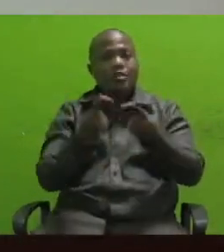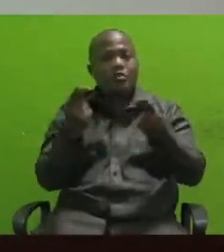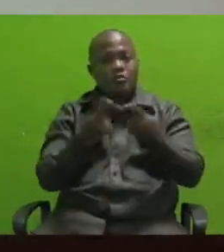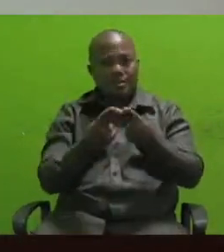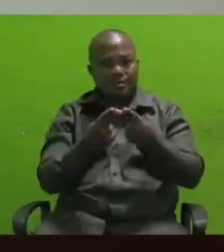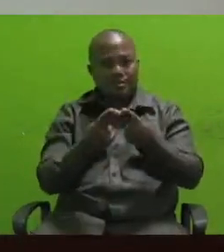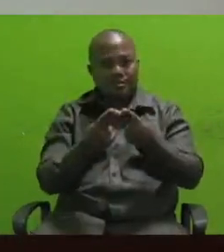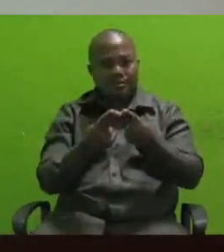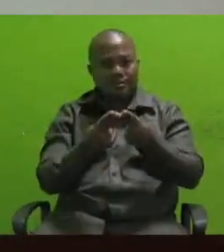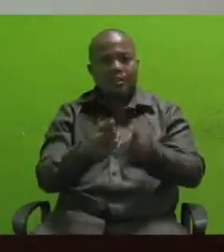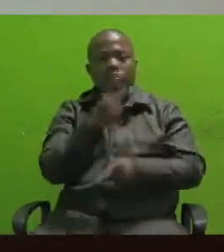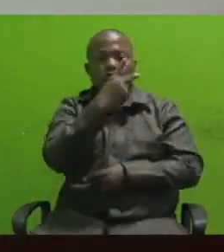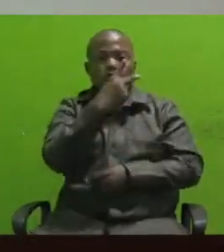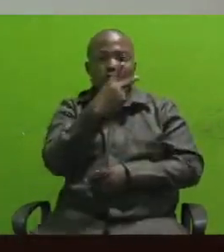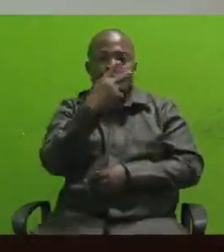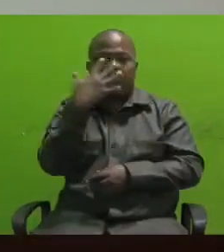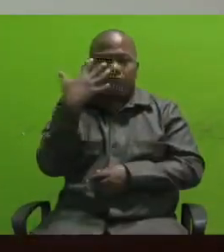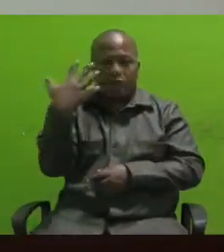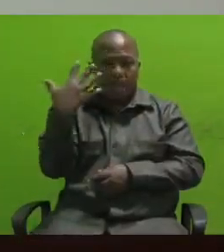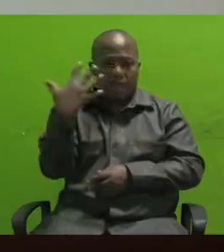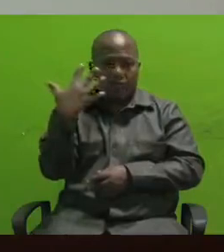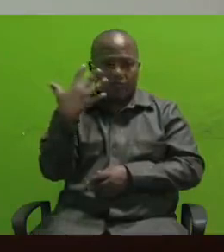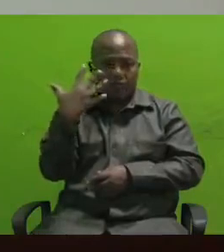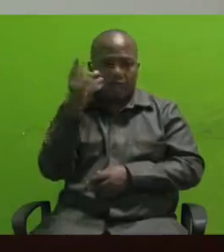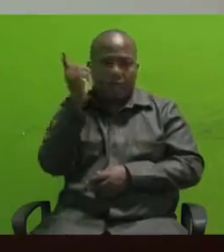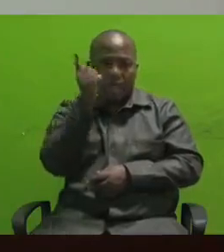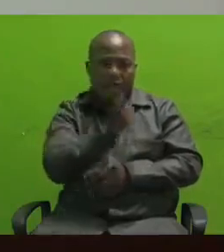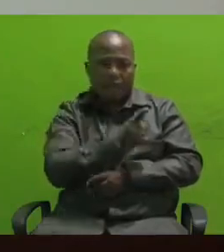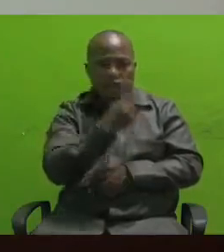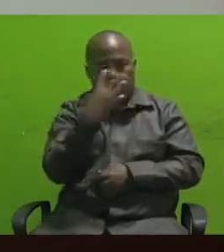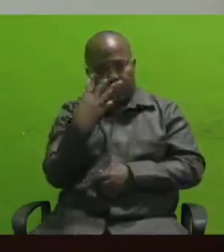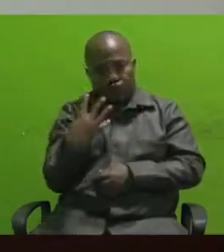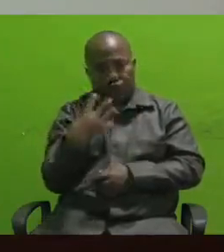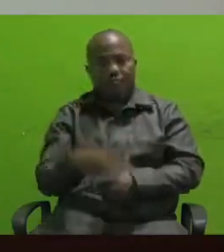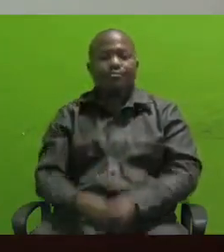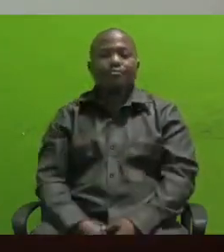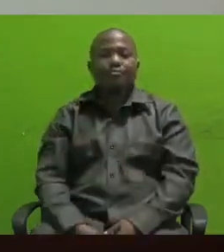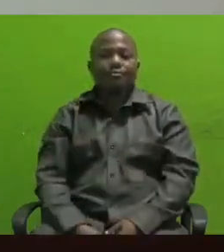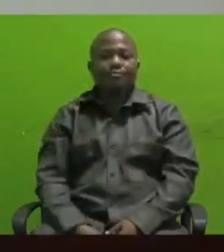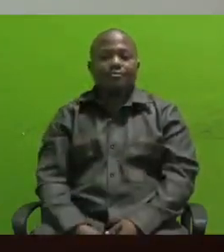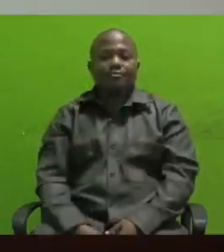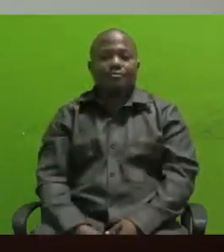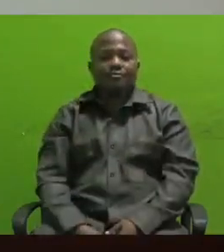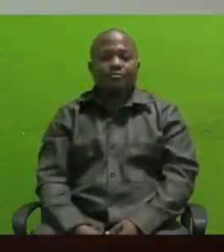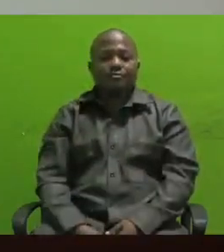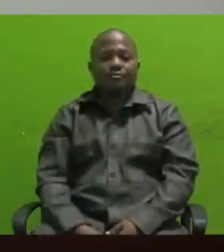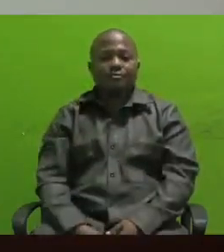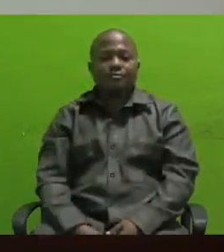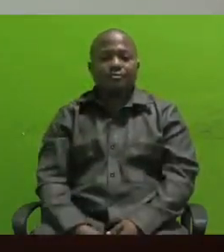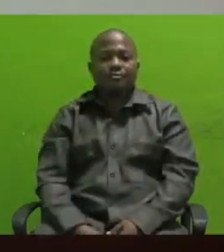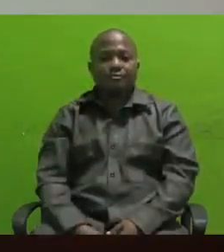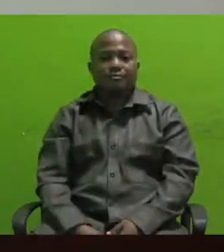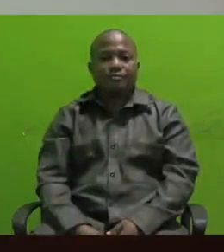25 out of 4. 25 out of 4. So now let